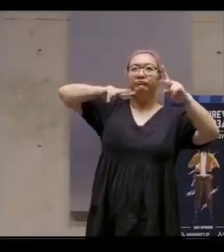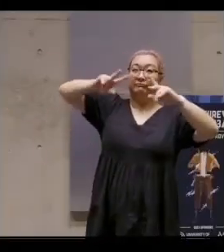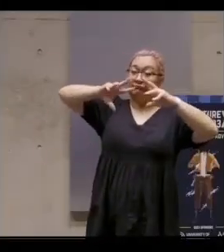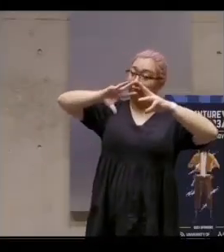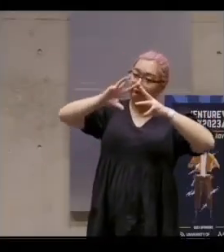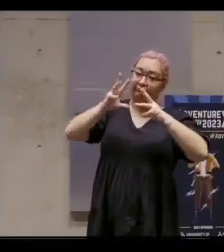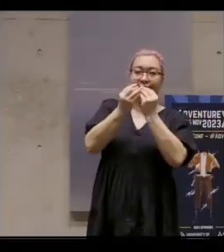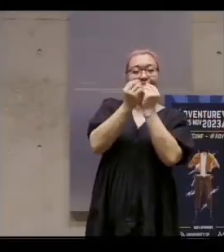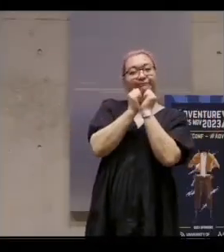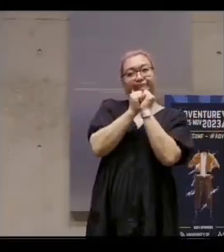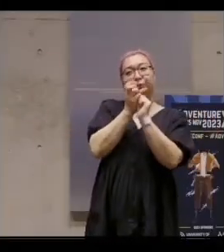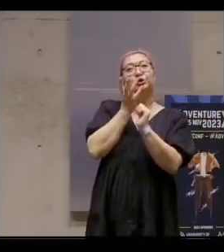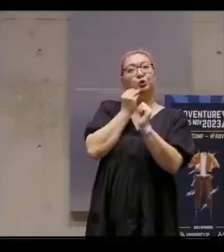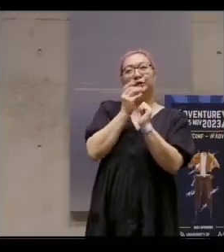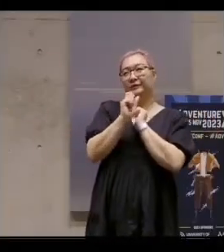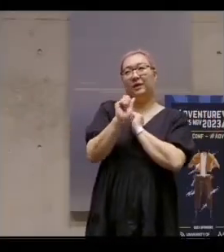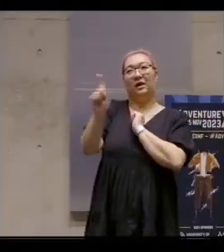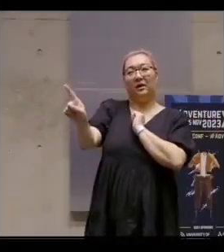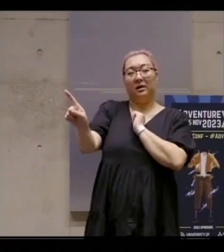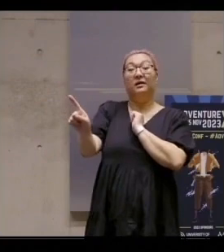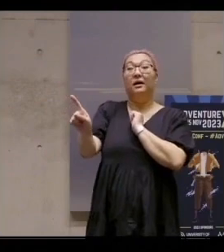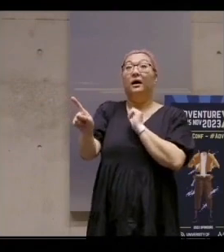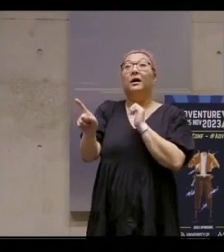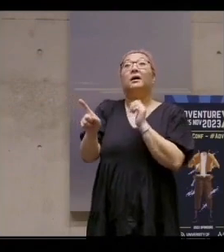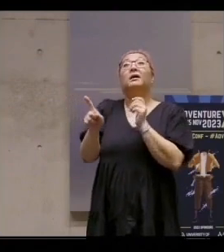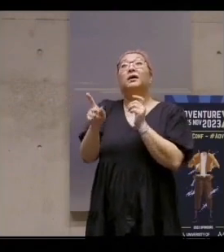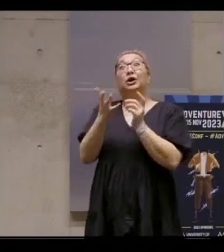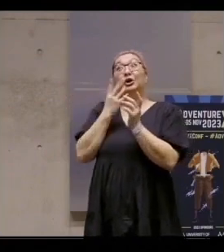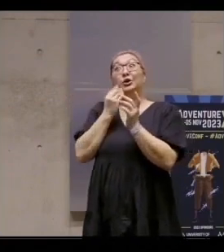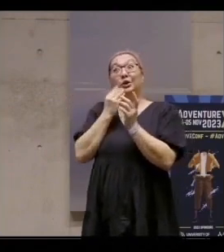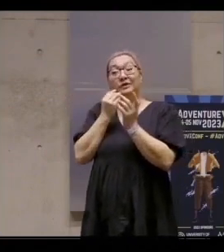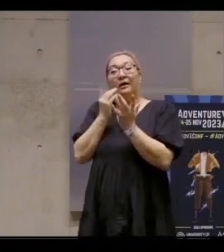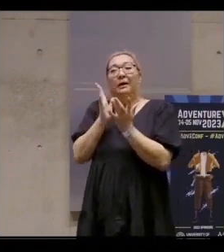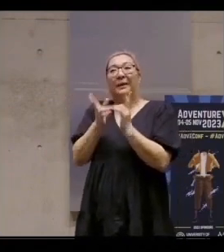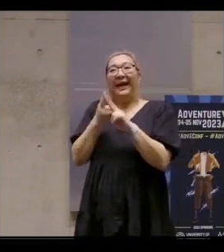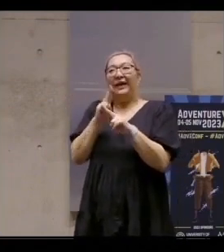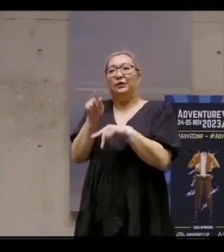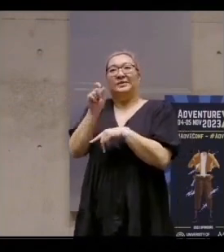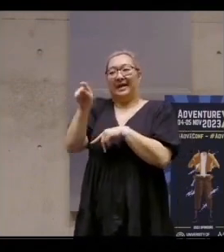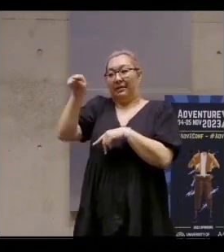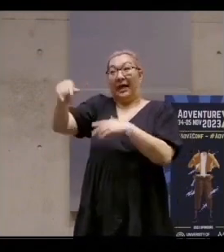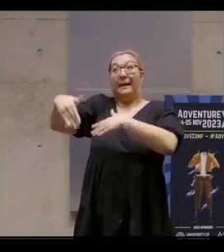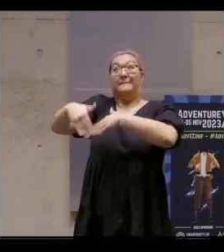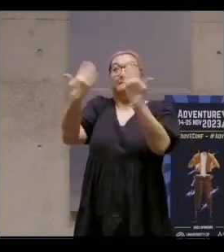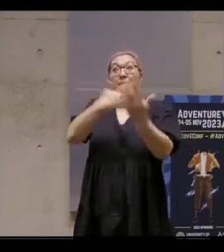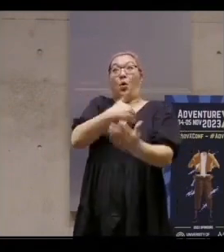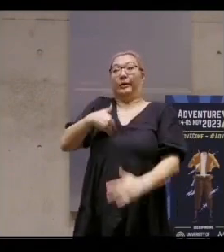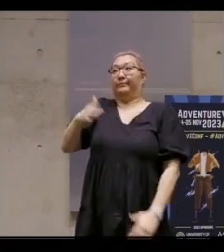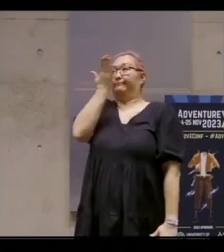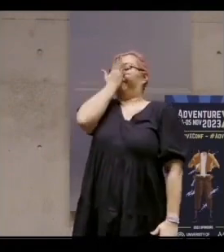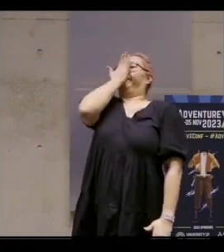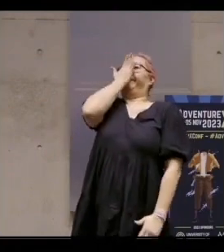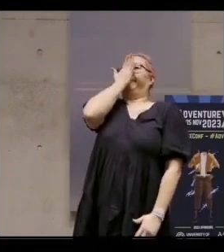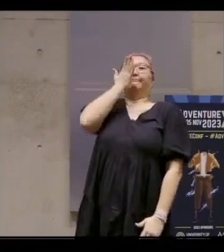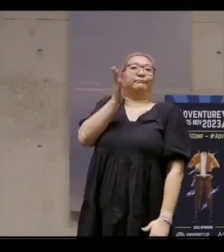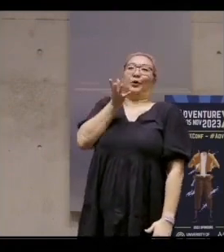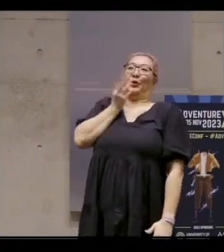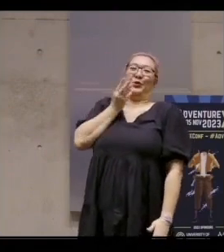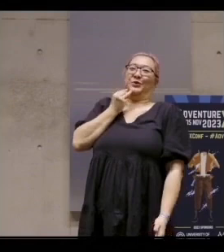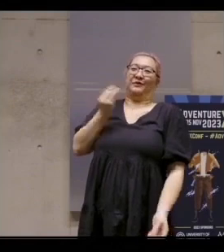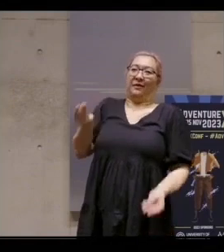but they're not useful if you send them the morning of. So make sure that you send them ahead of time. Right, regarding